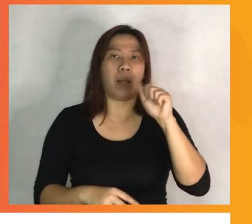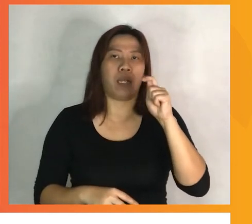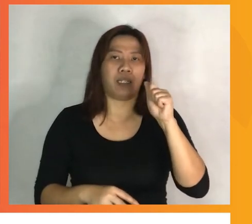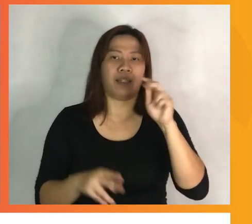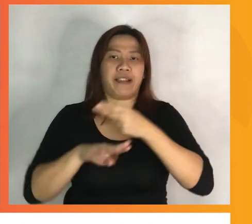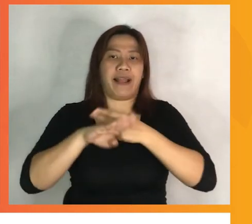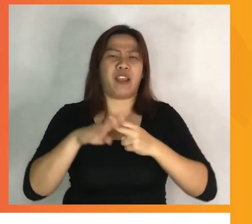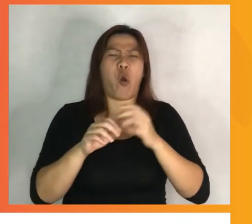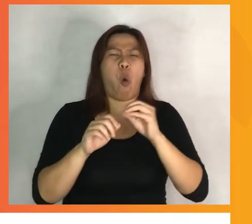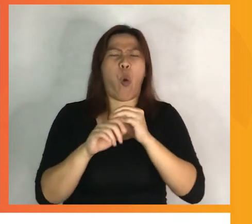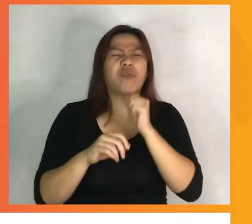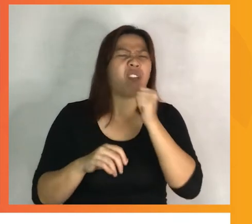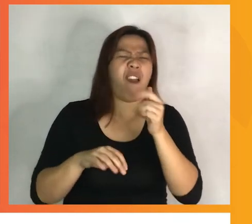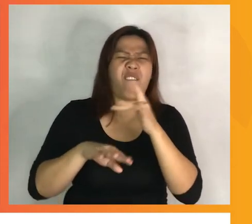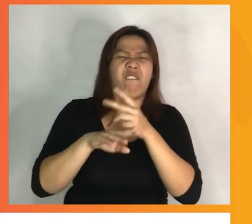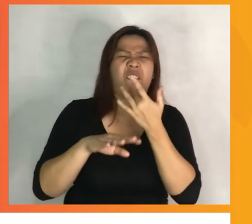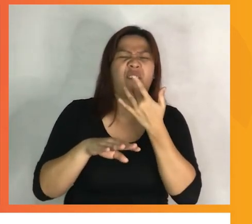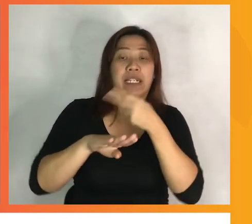non-dominant or least preferred hand.